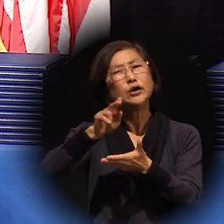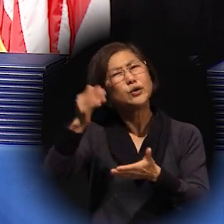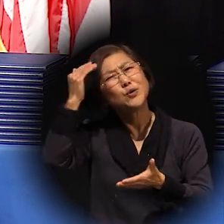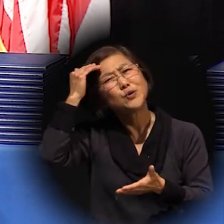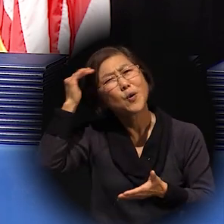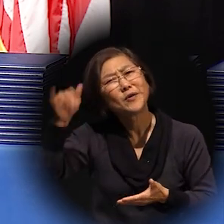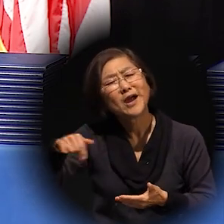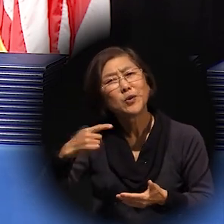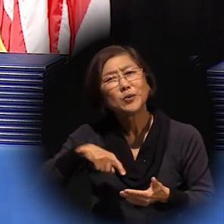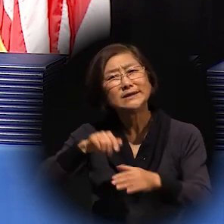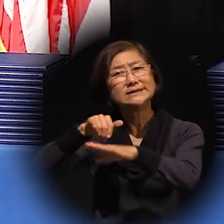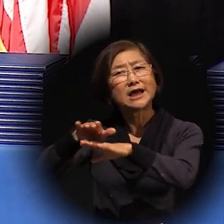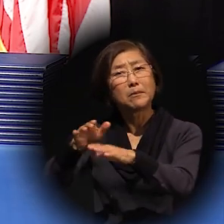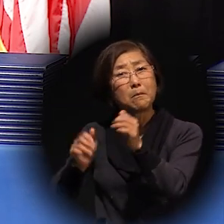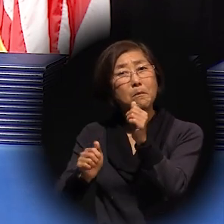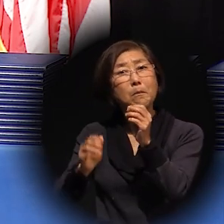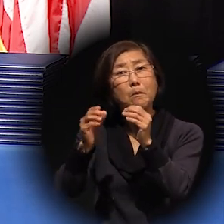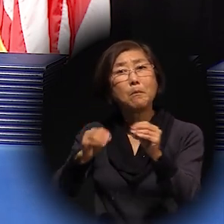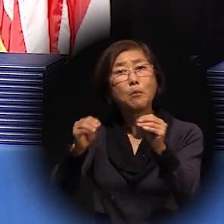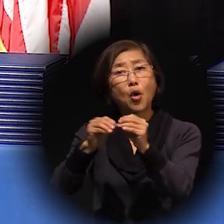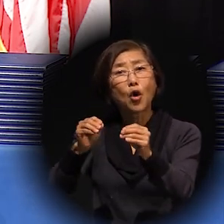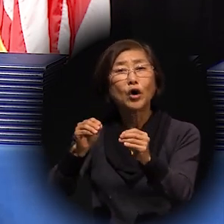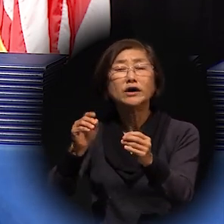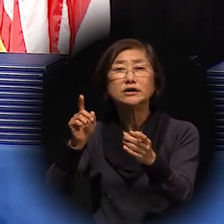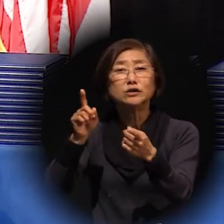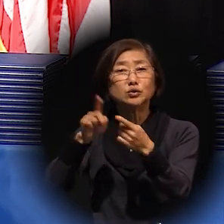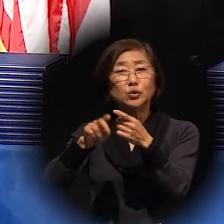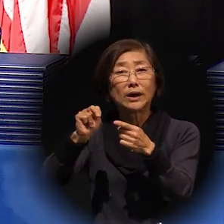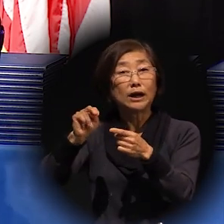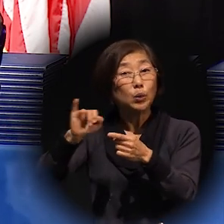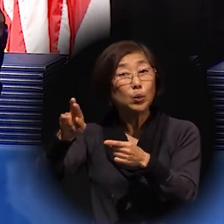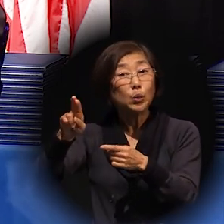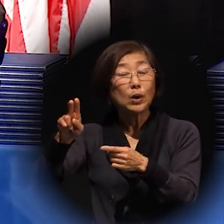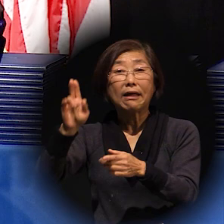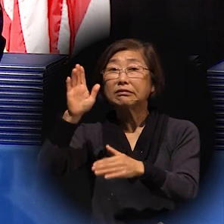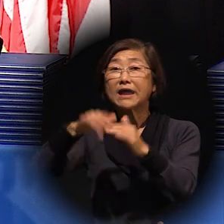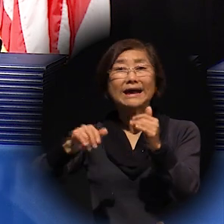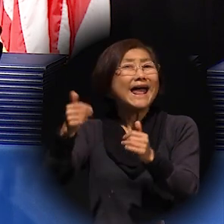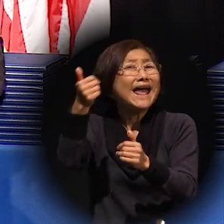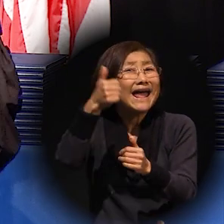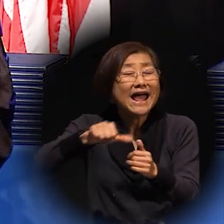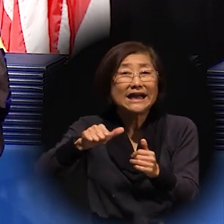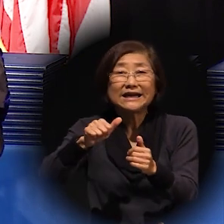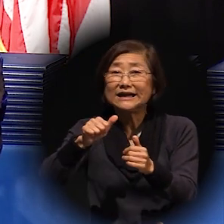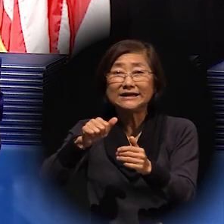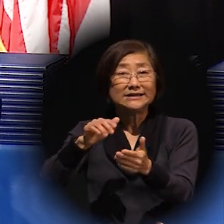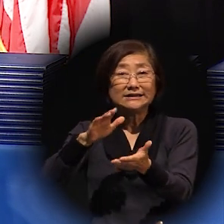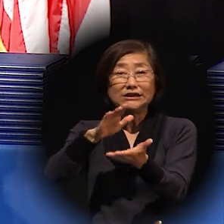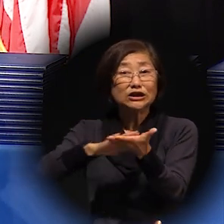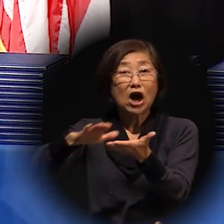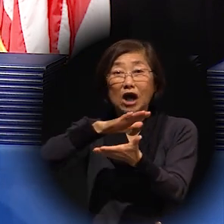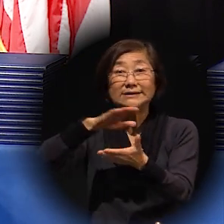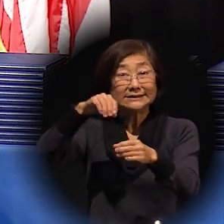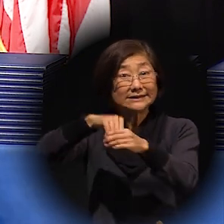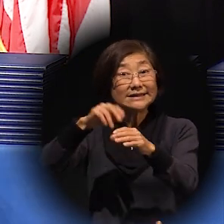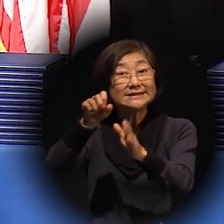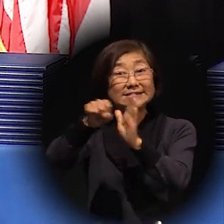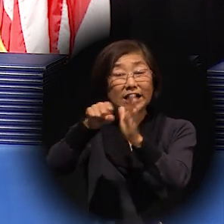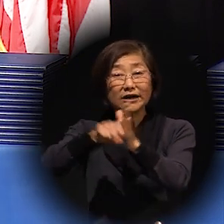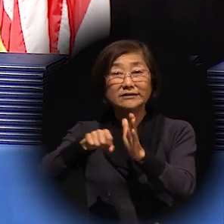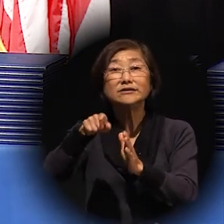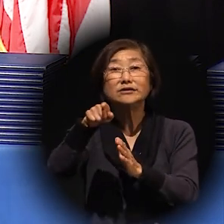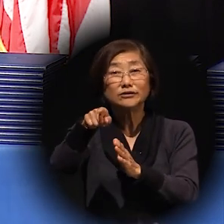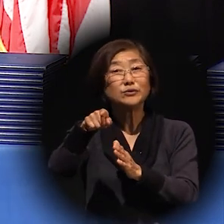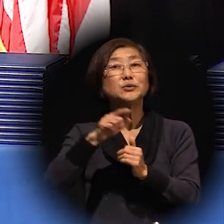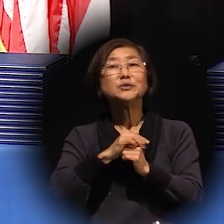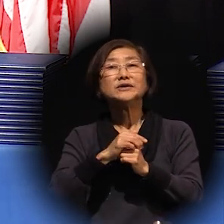University. Did you know that we send more students to Northern Illinois University than any institution in the state? You